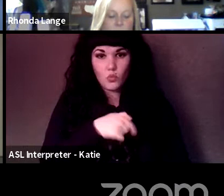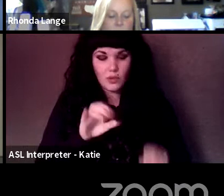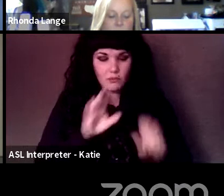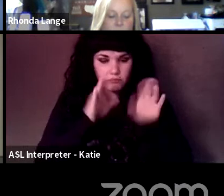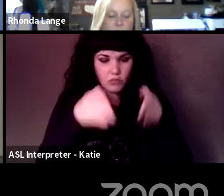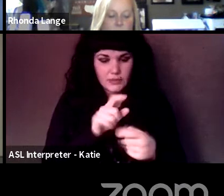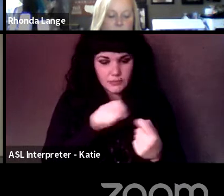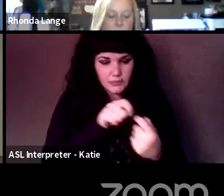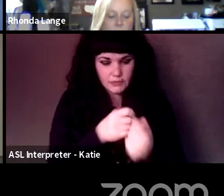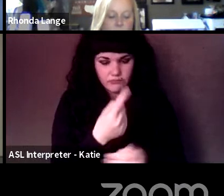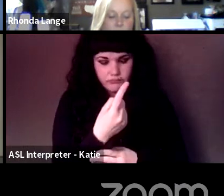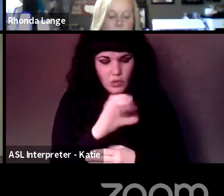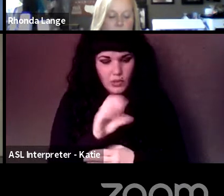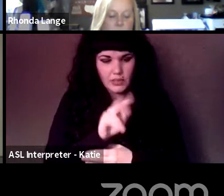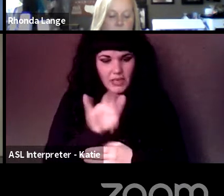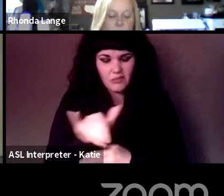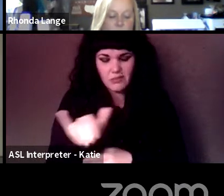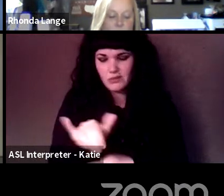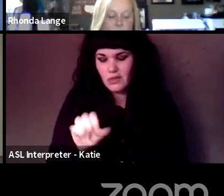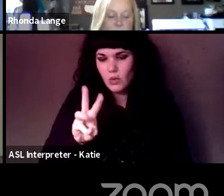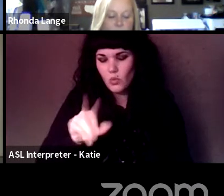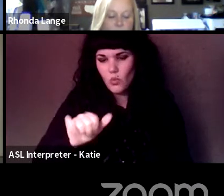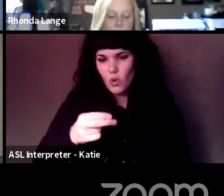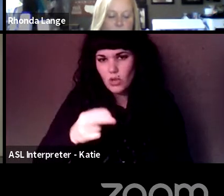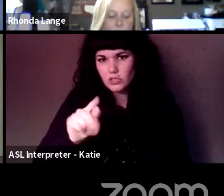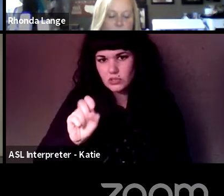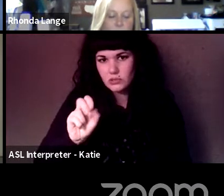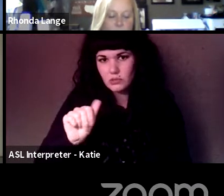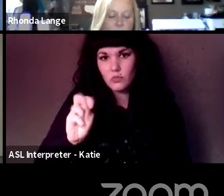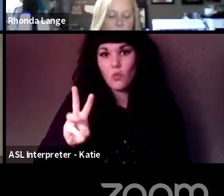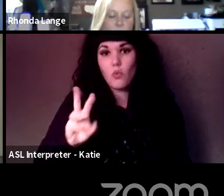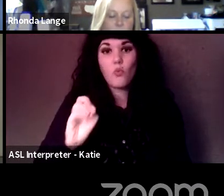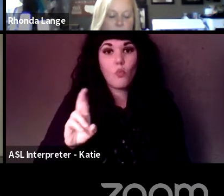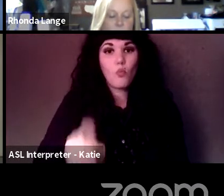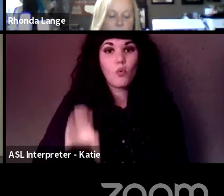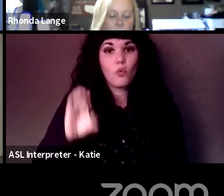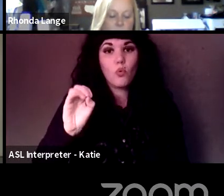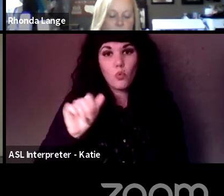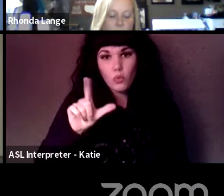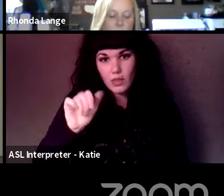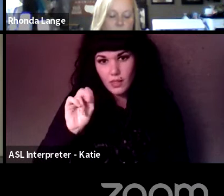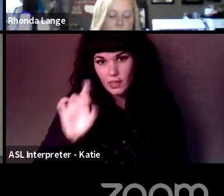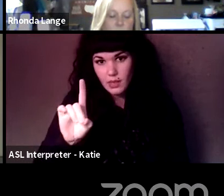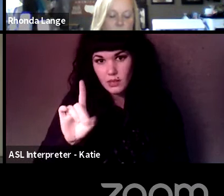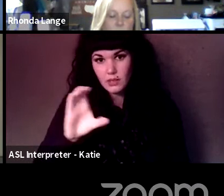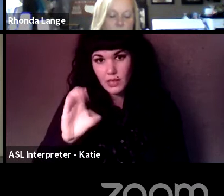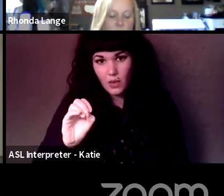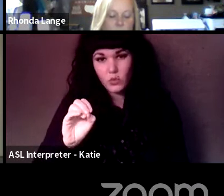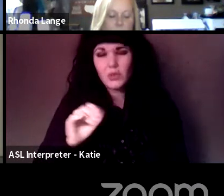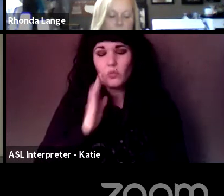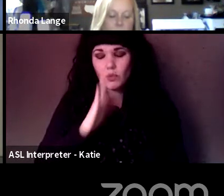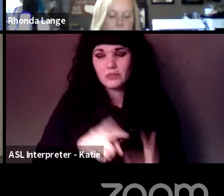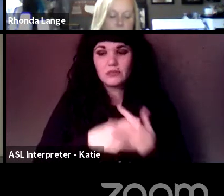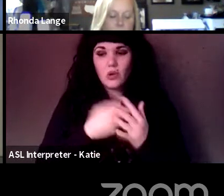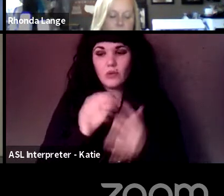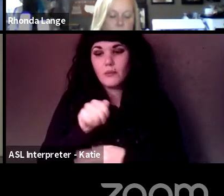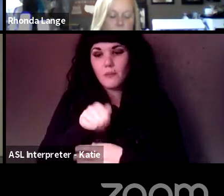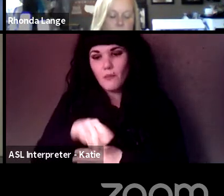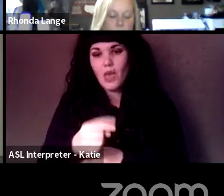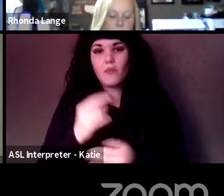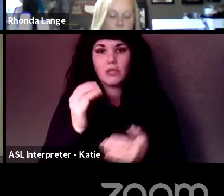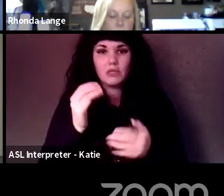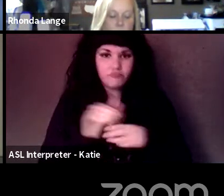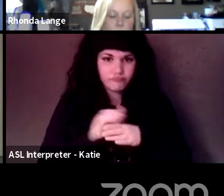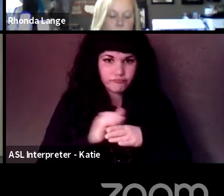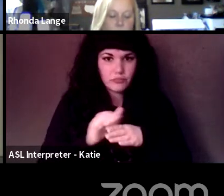as Washtenaw County or Oakland County, and actually start some mapping practice to get commissioners